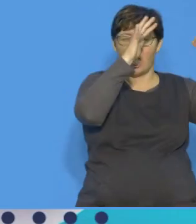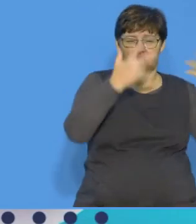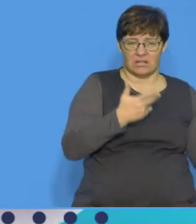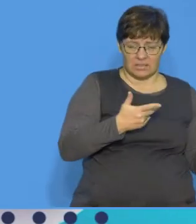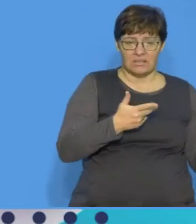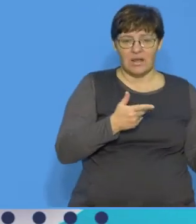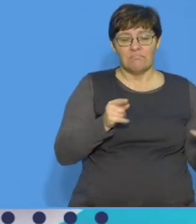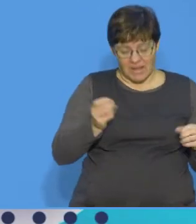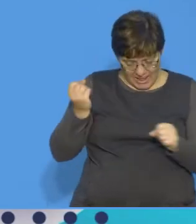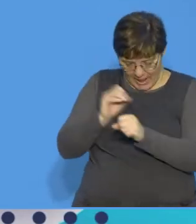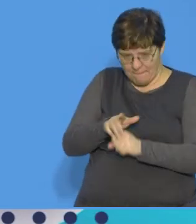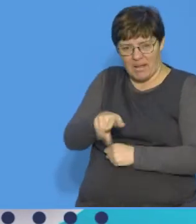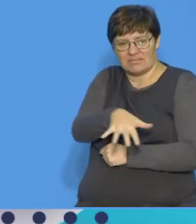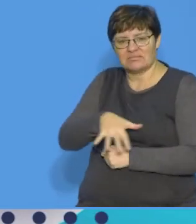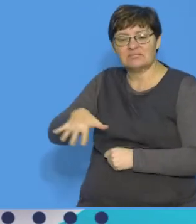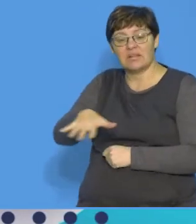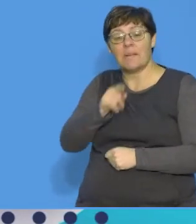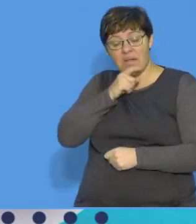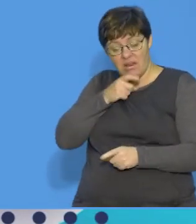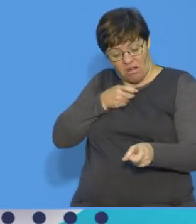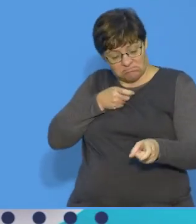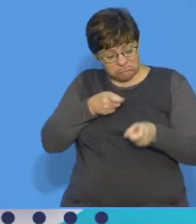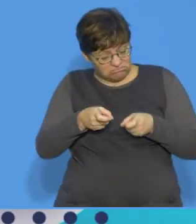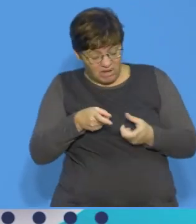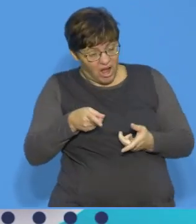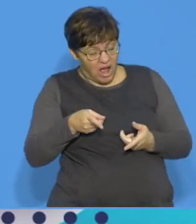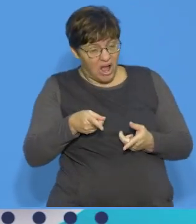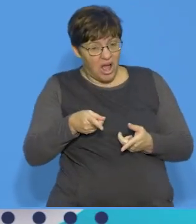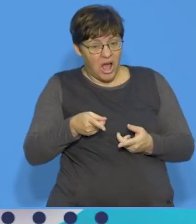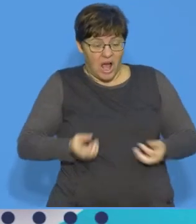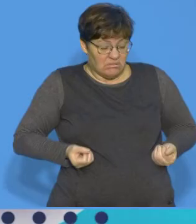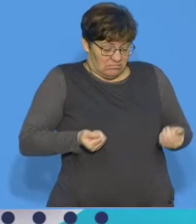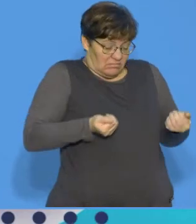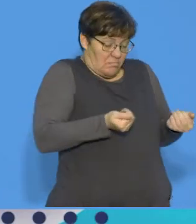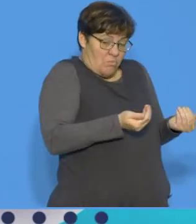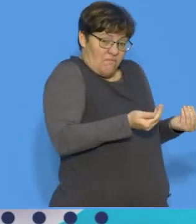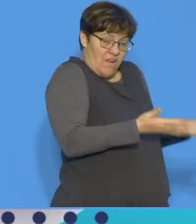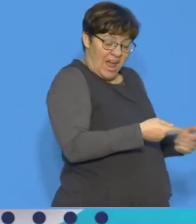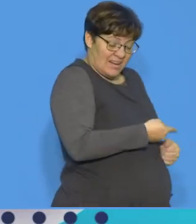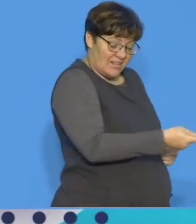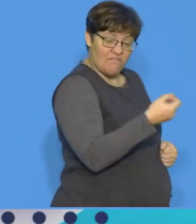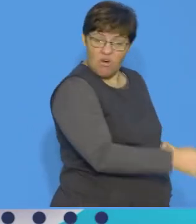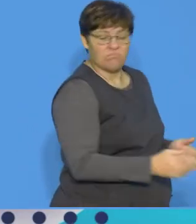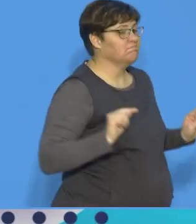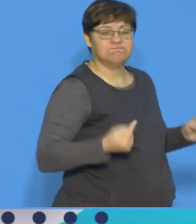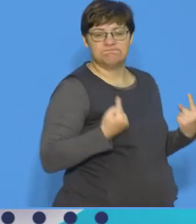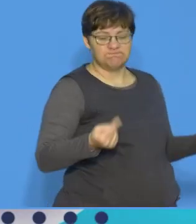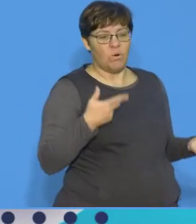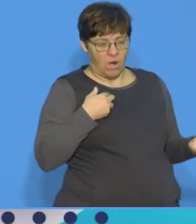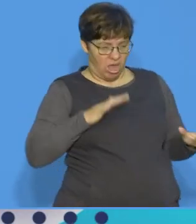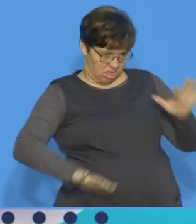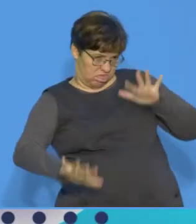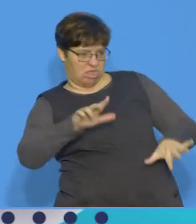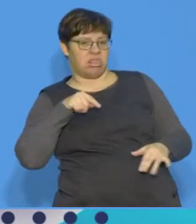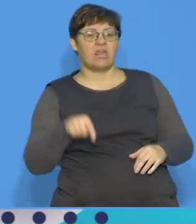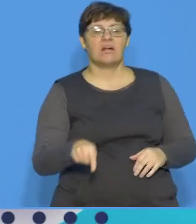these things are going to start impacting negatively on the South African population.